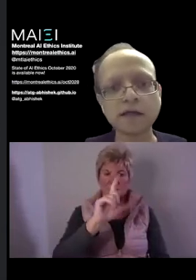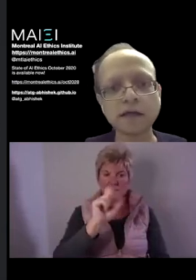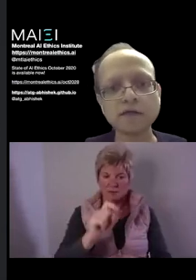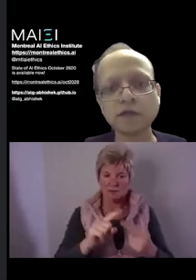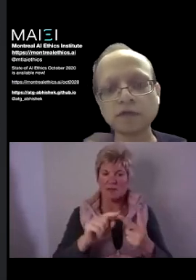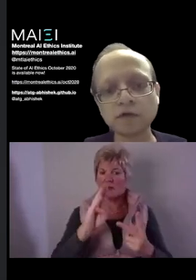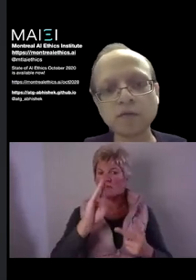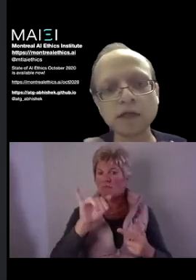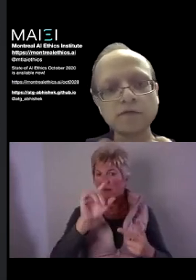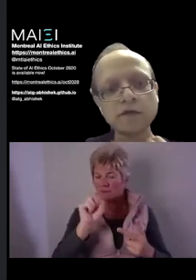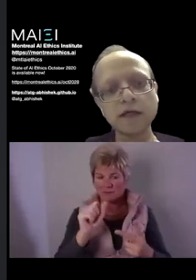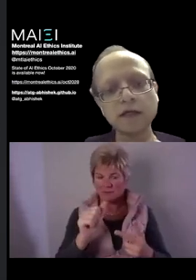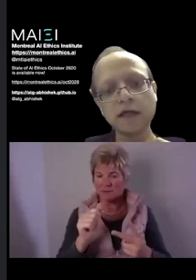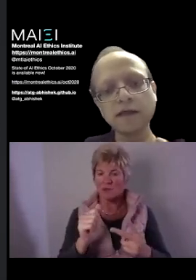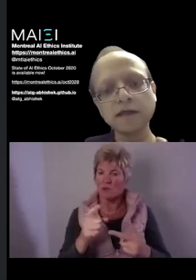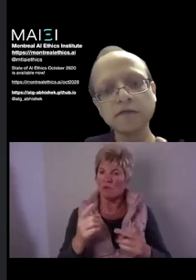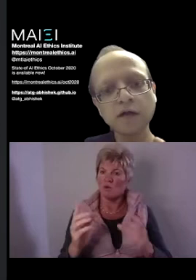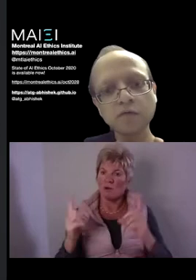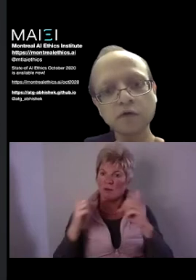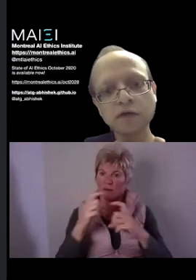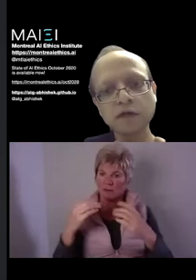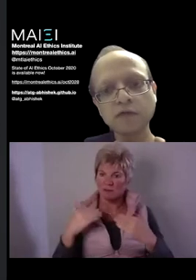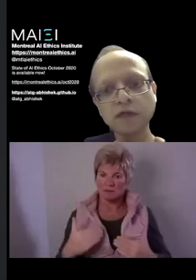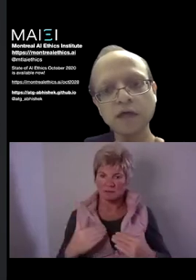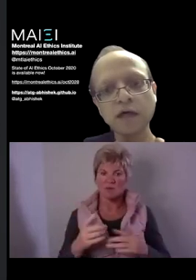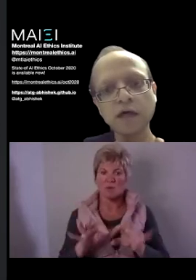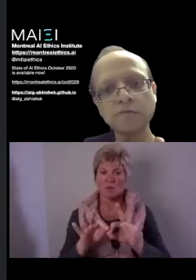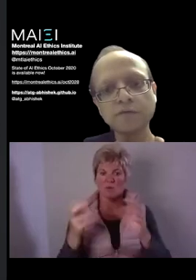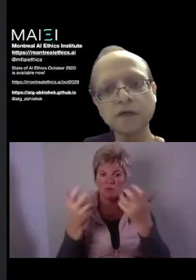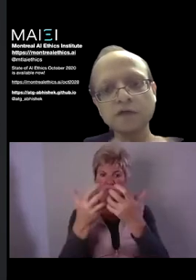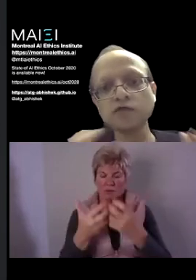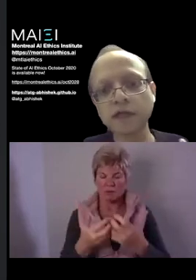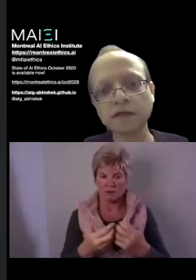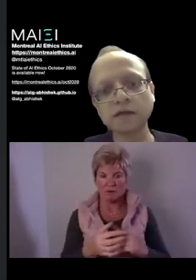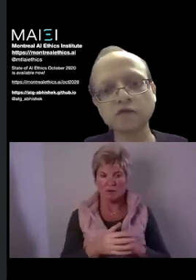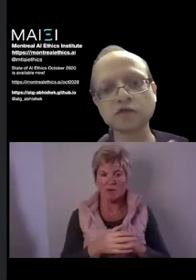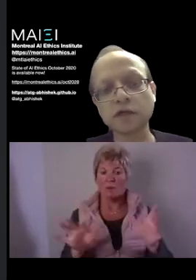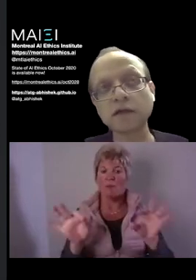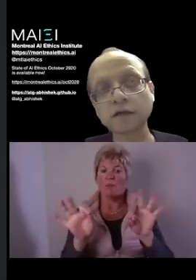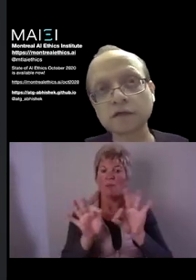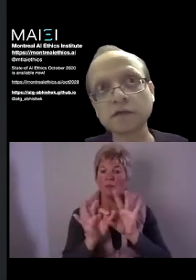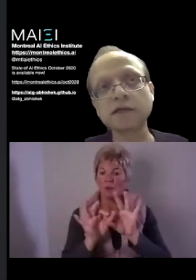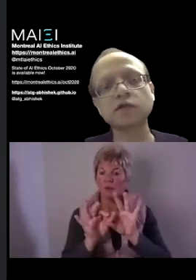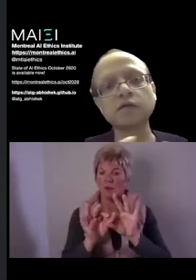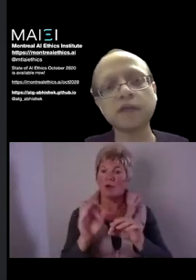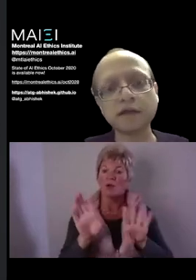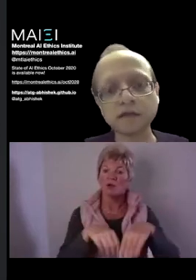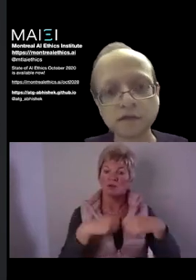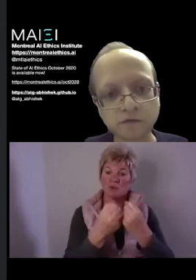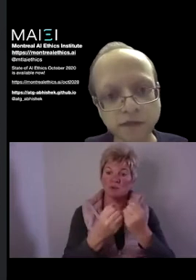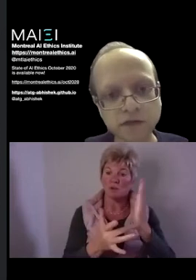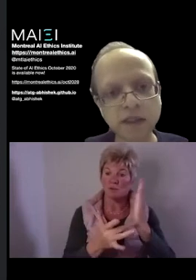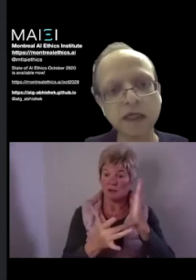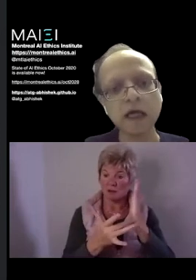that. And to be able to accommodate for that, I think it's very important that we do take the socio-technical nature of that